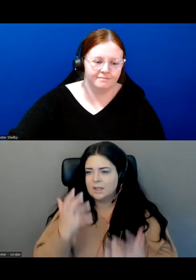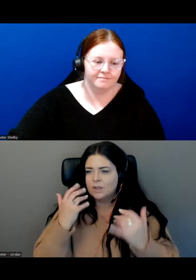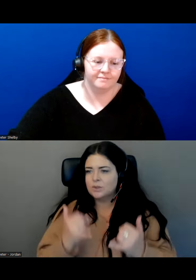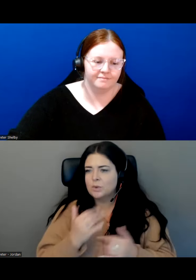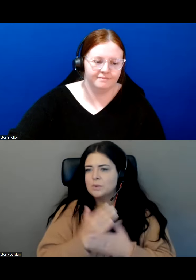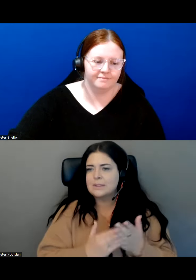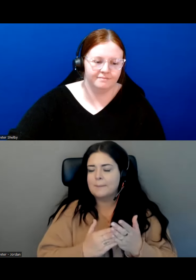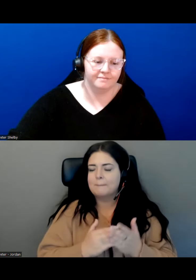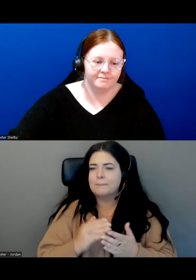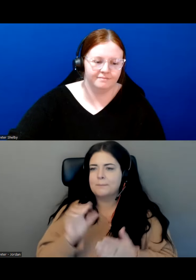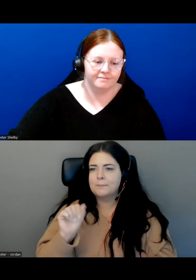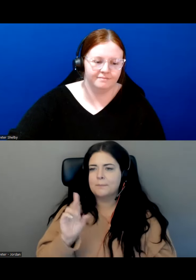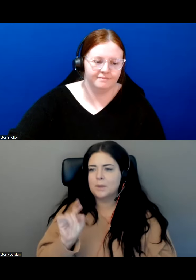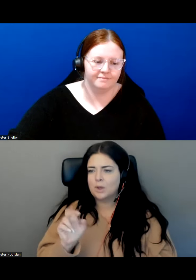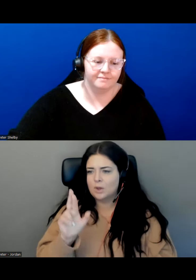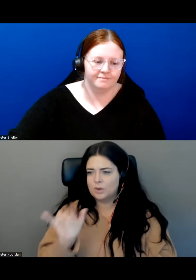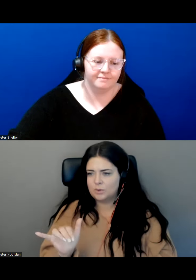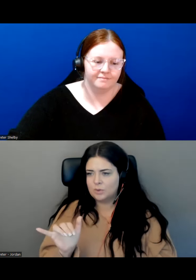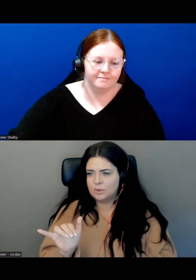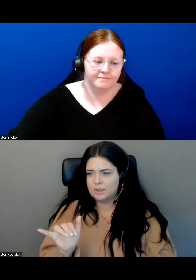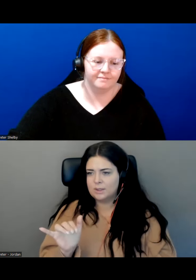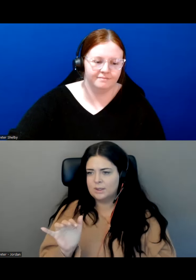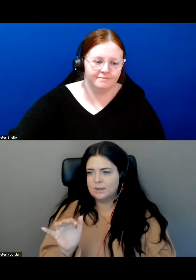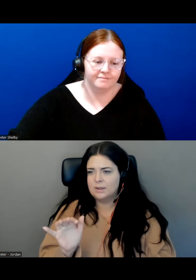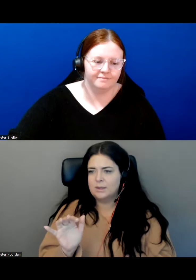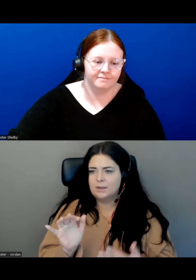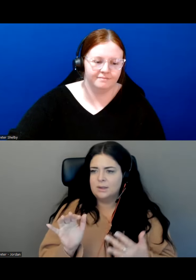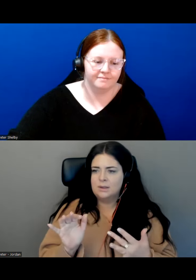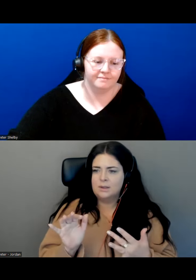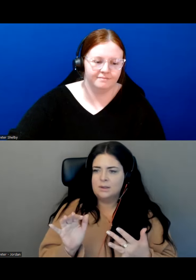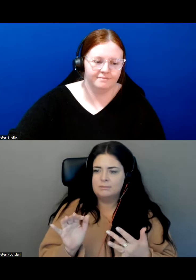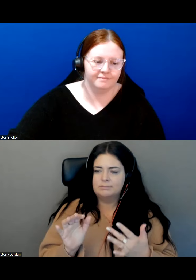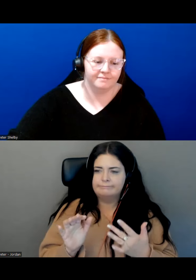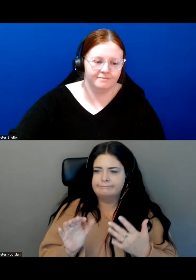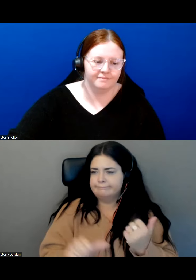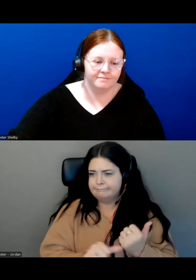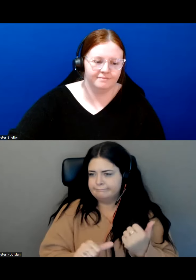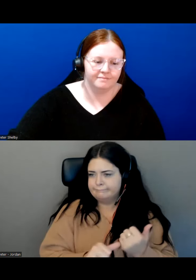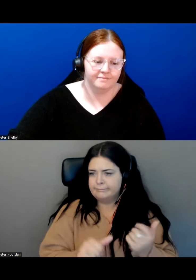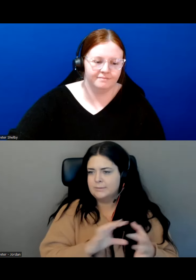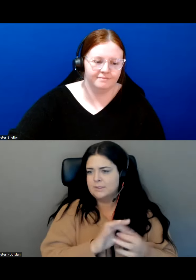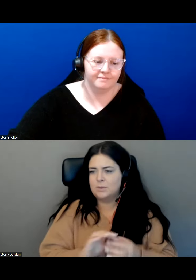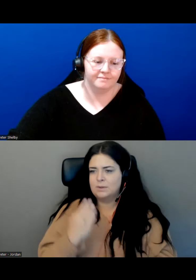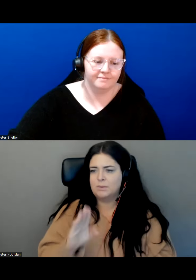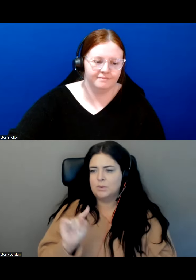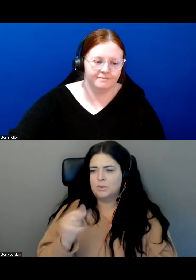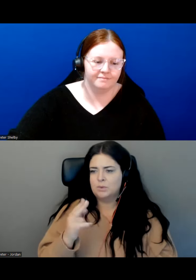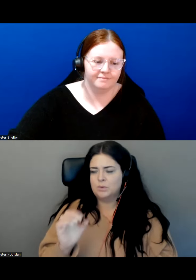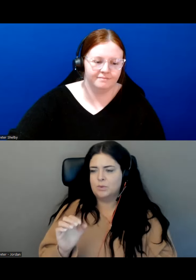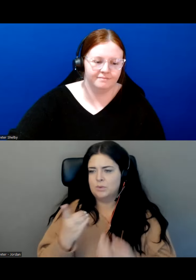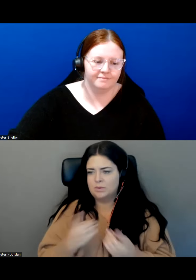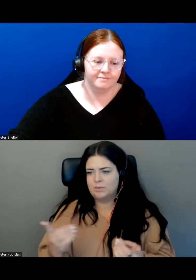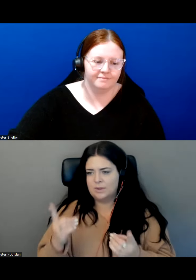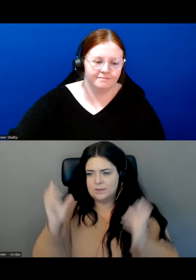device and headphones, and also serve the medical purpose of treating the specific hearing